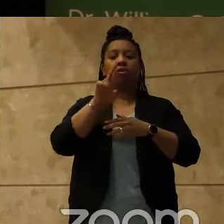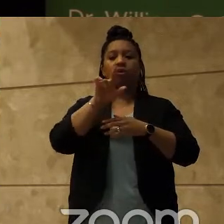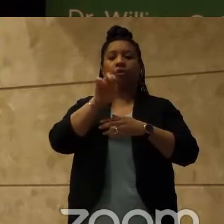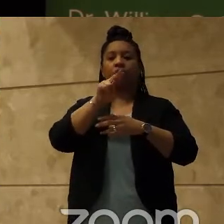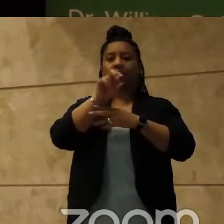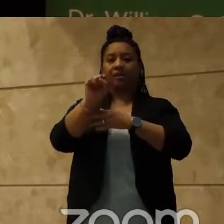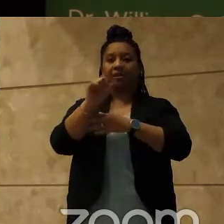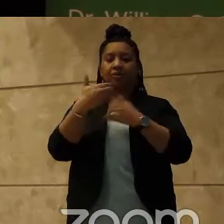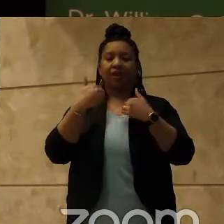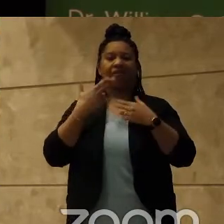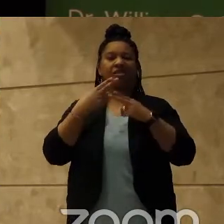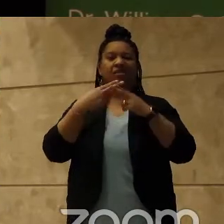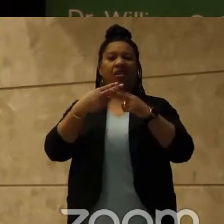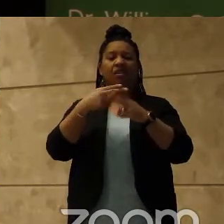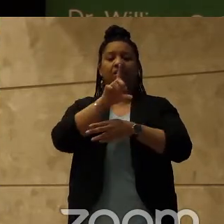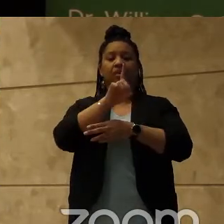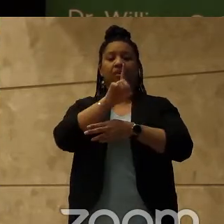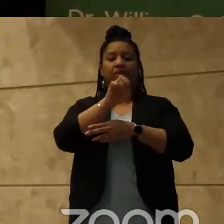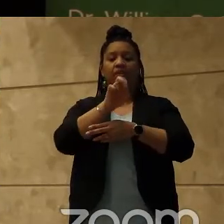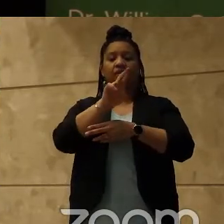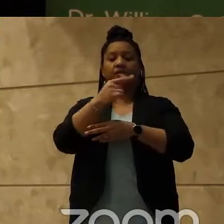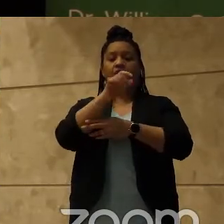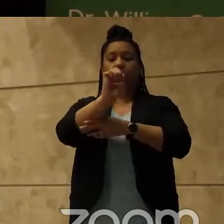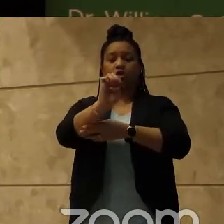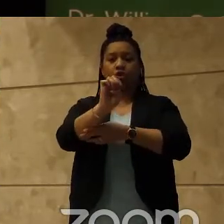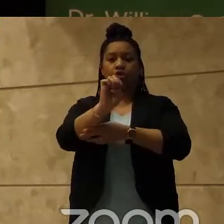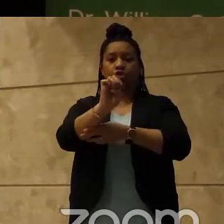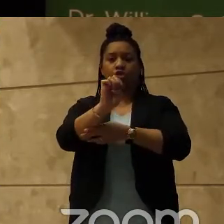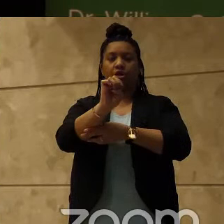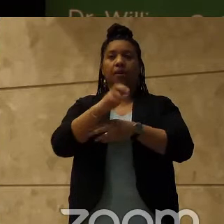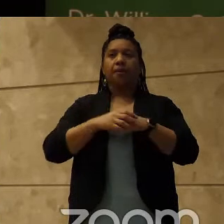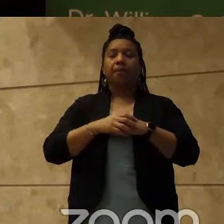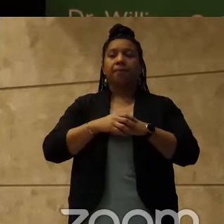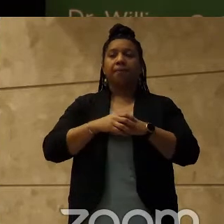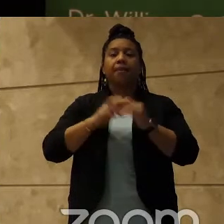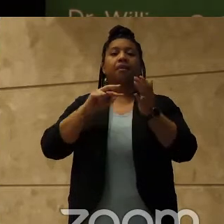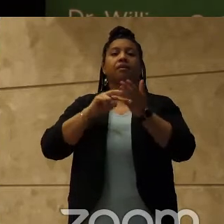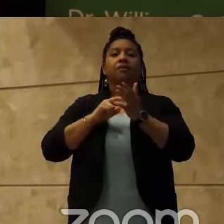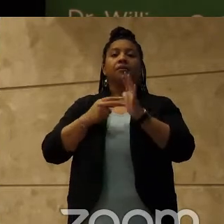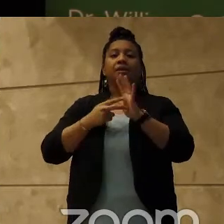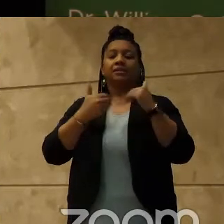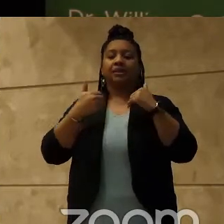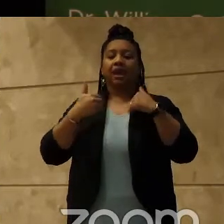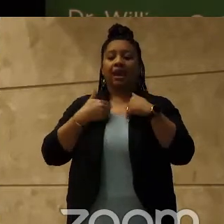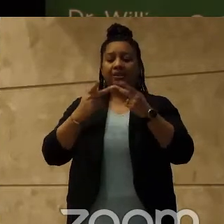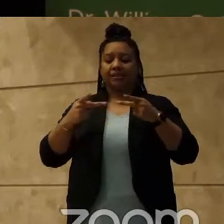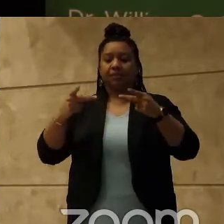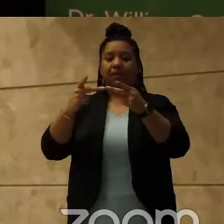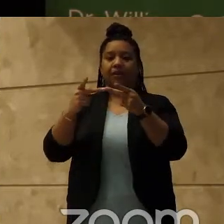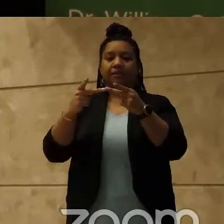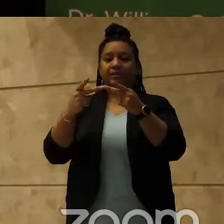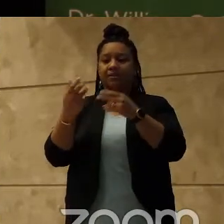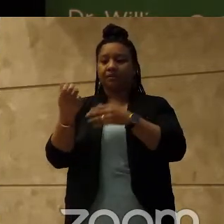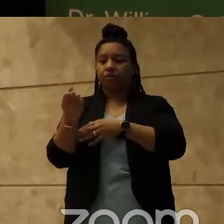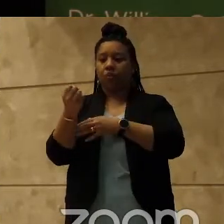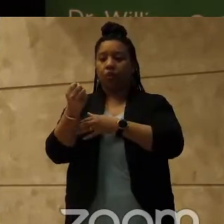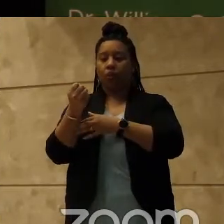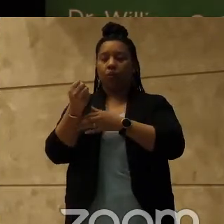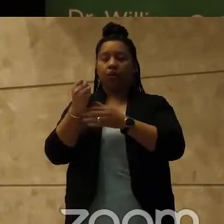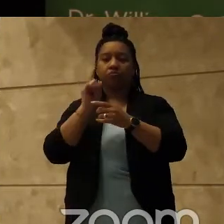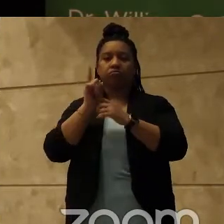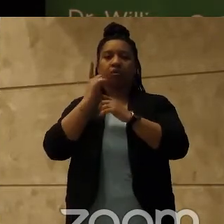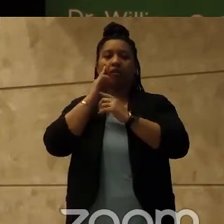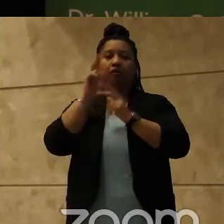we call the dirge, right? And it holds space for people to process and really feel